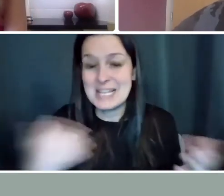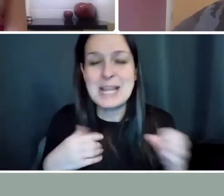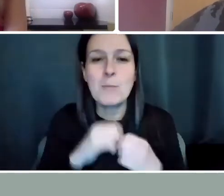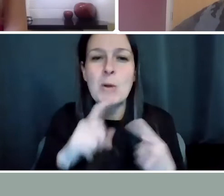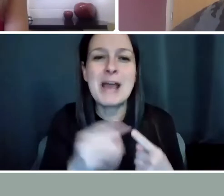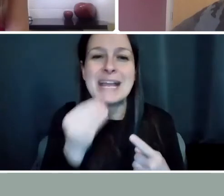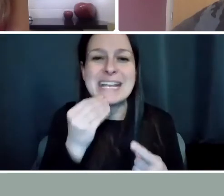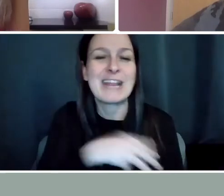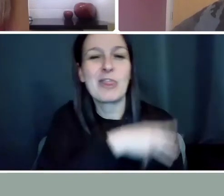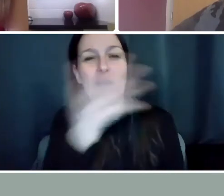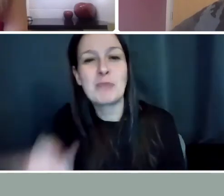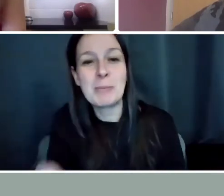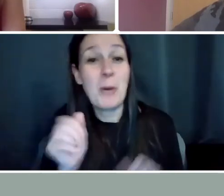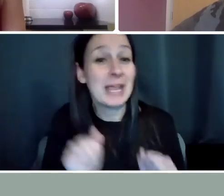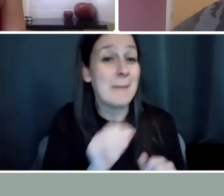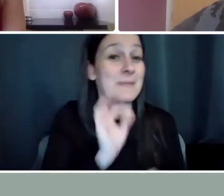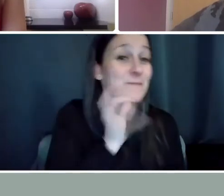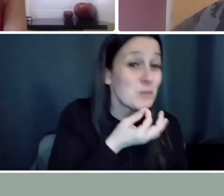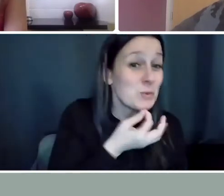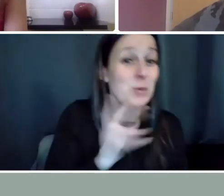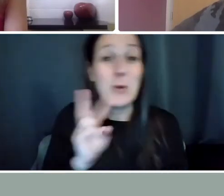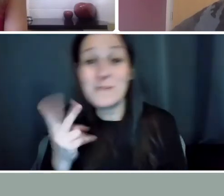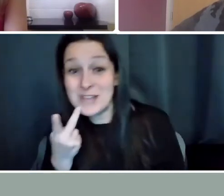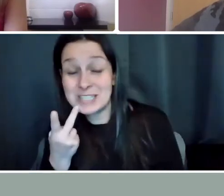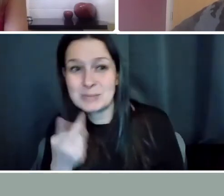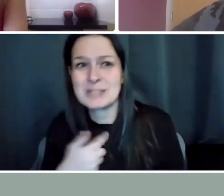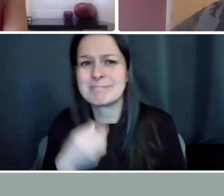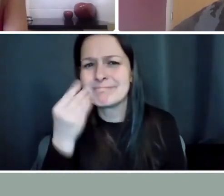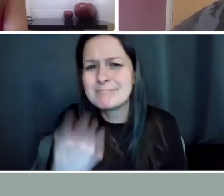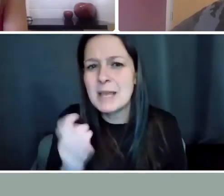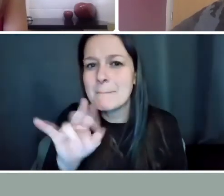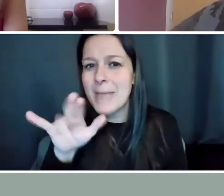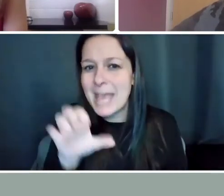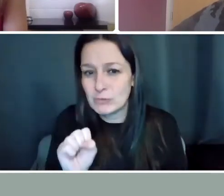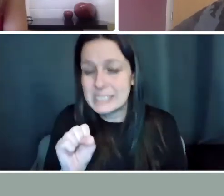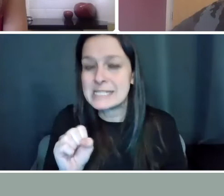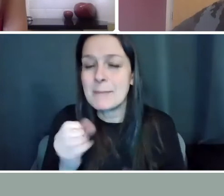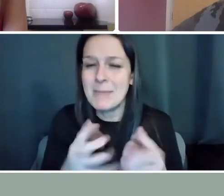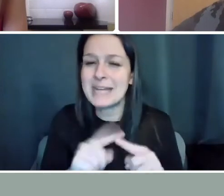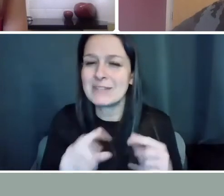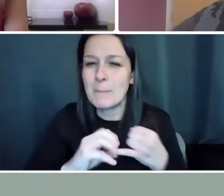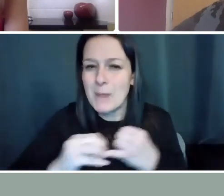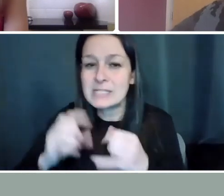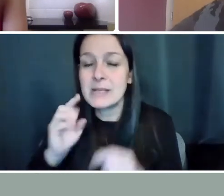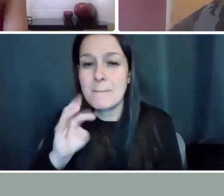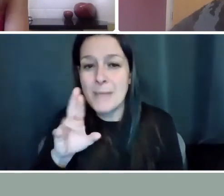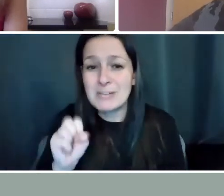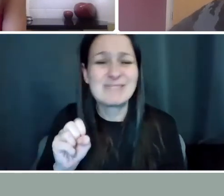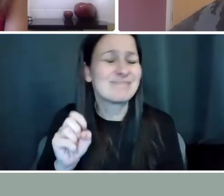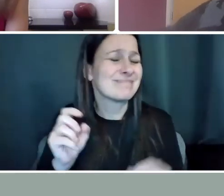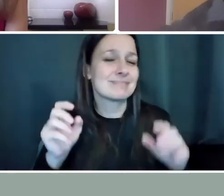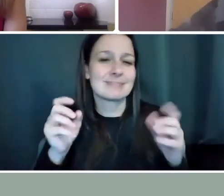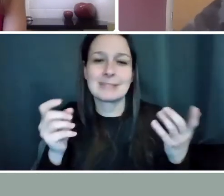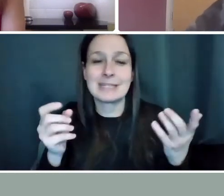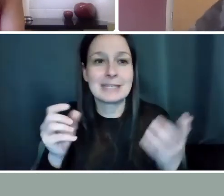eating the rainbow. So it can be fruits or vegetables. I will say berries, and there are so many kinds of berries. There are things from other parts. There's